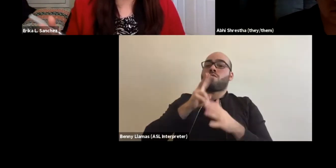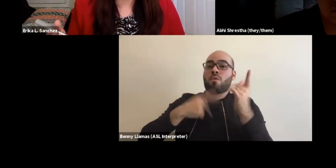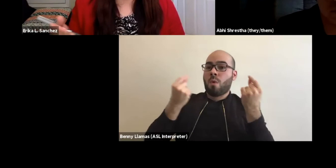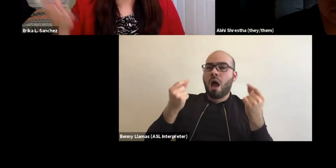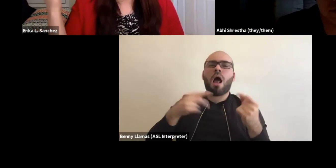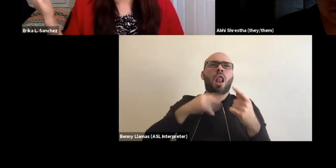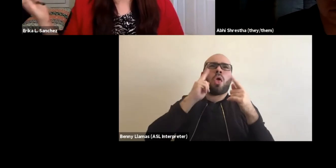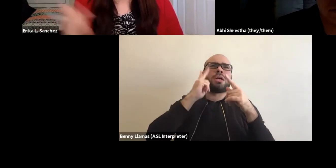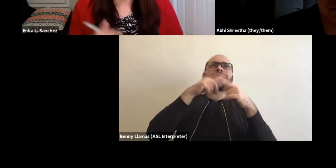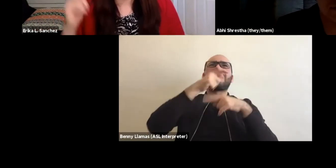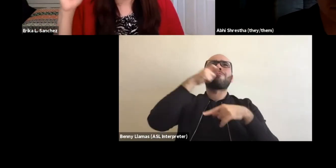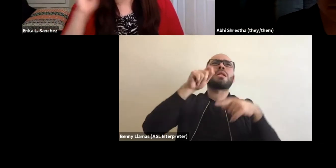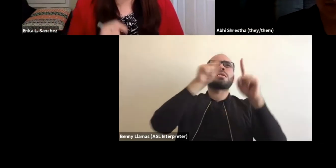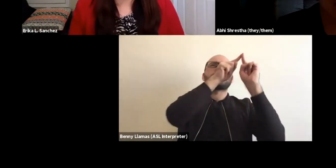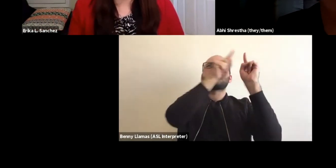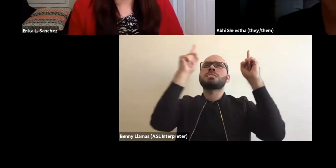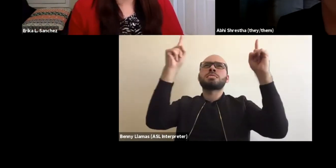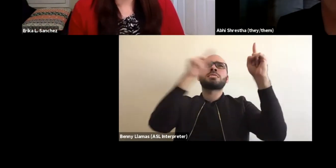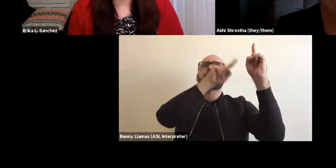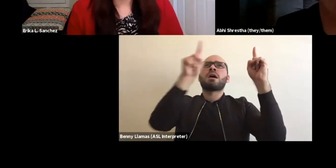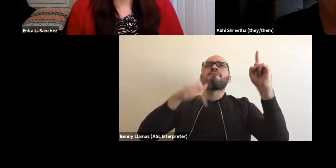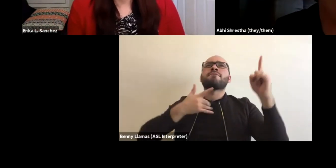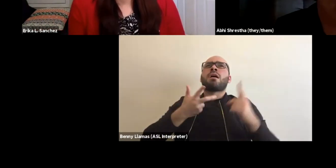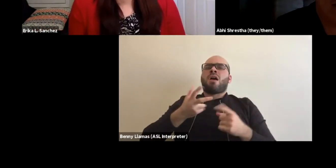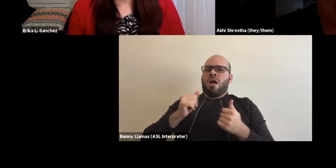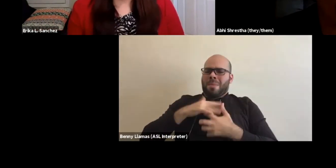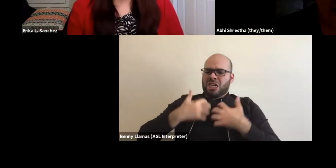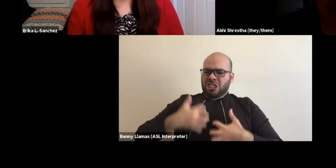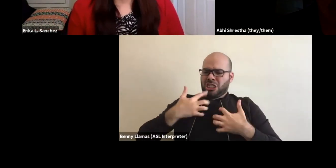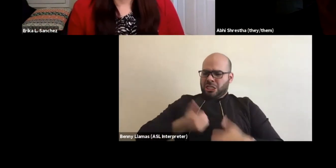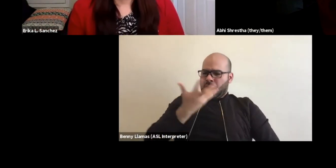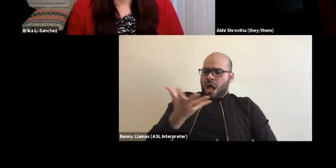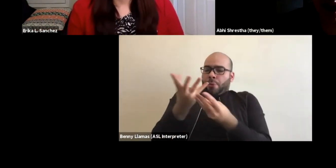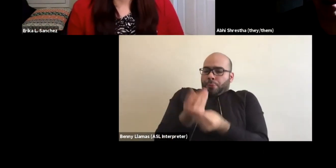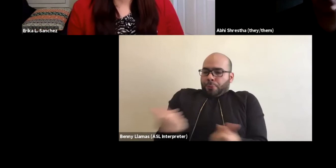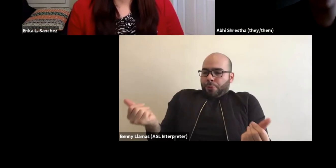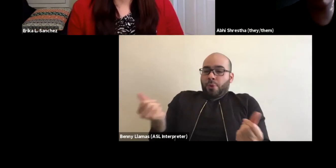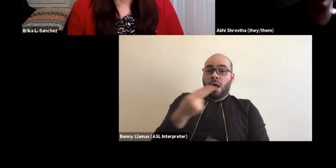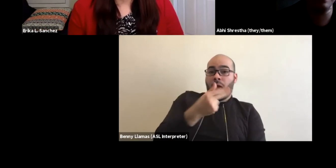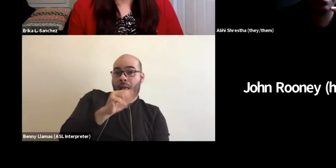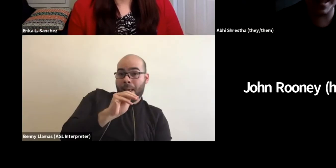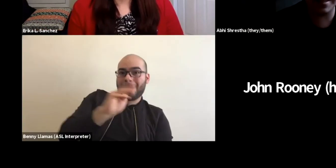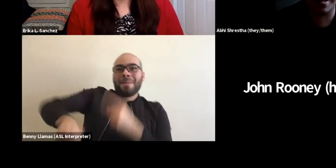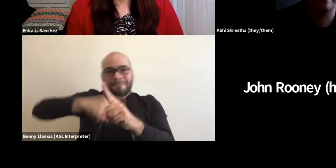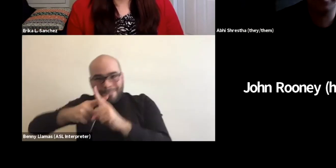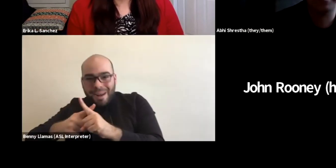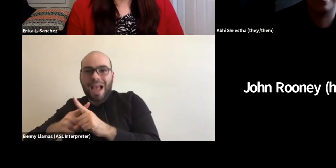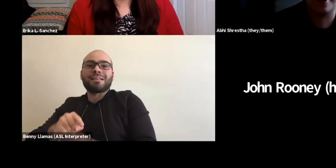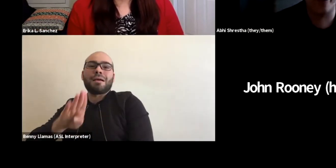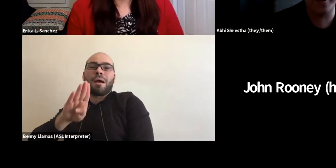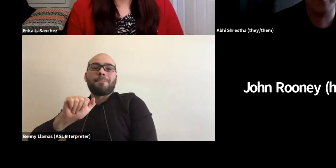happiness, barbacoa, exclamation point. I don't know. Great. No, but that gives us a sense. I